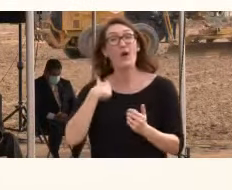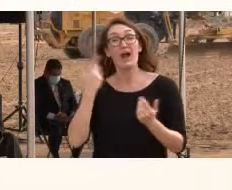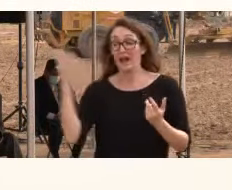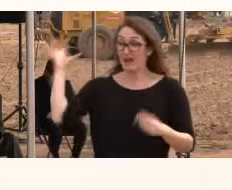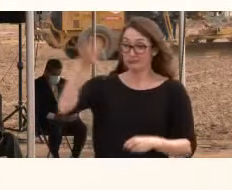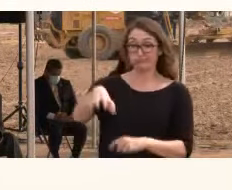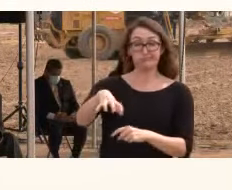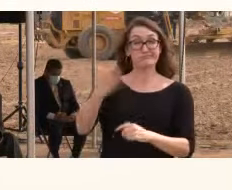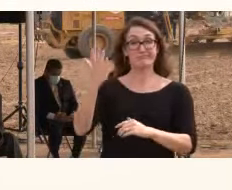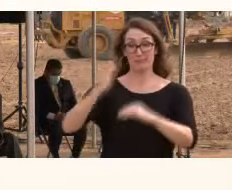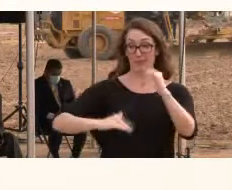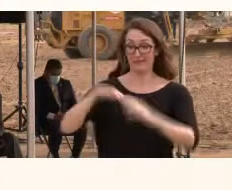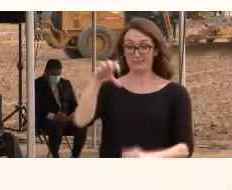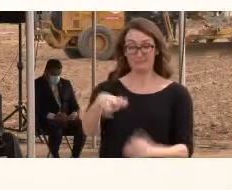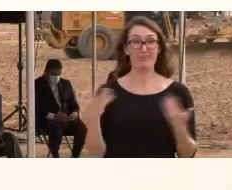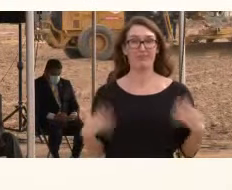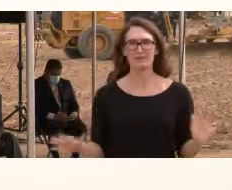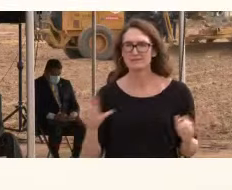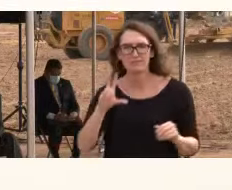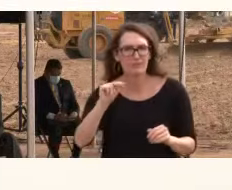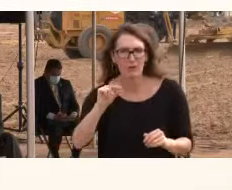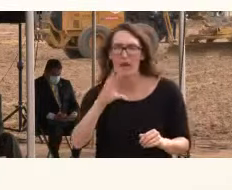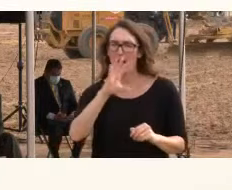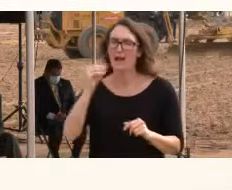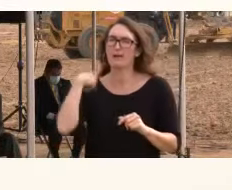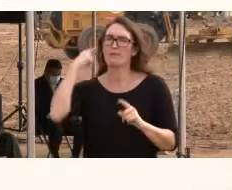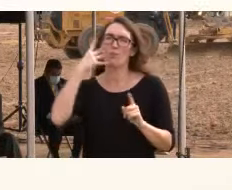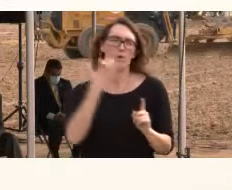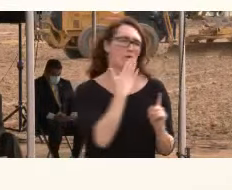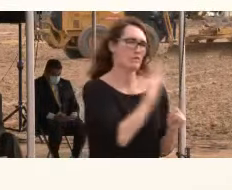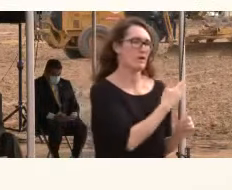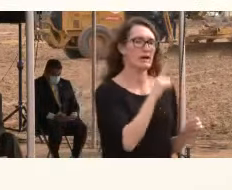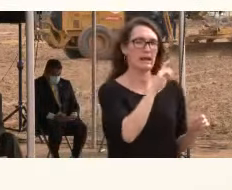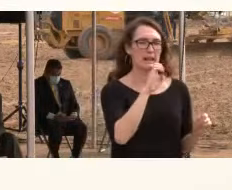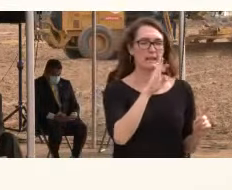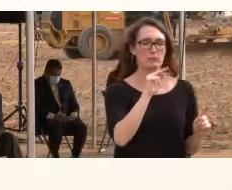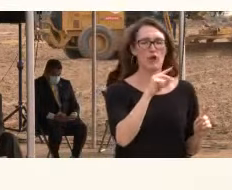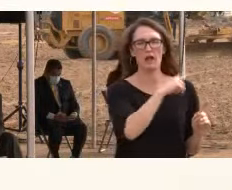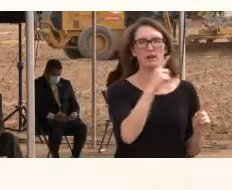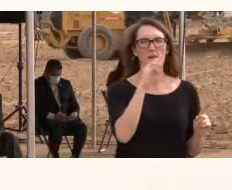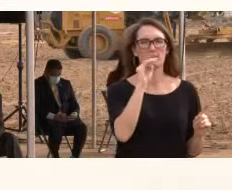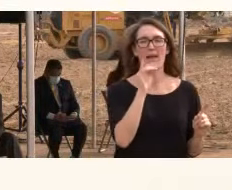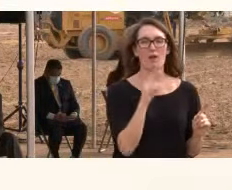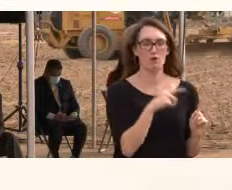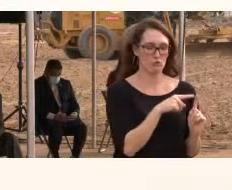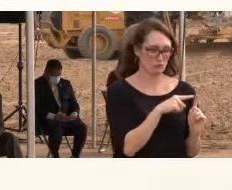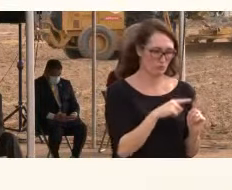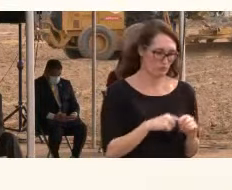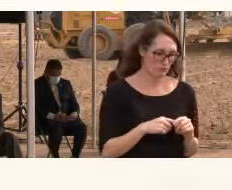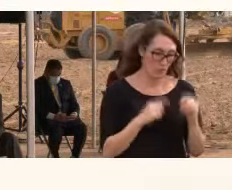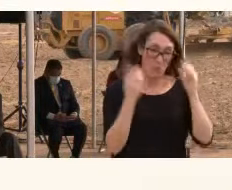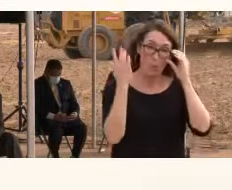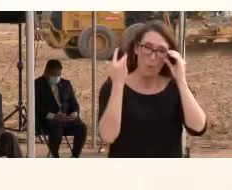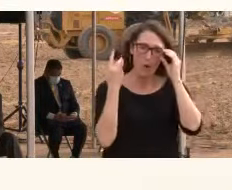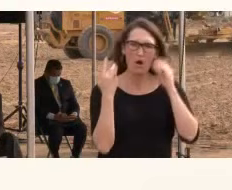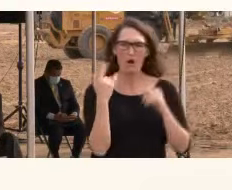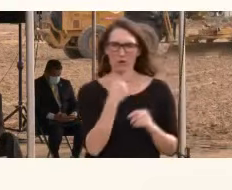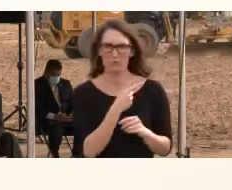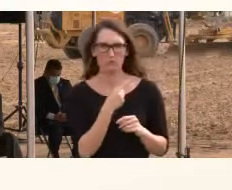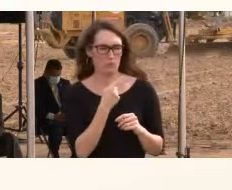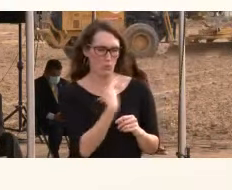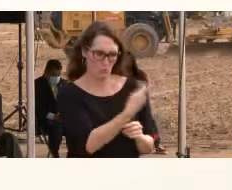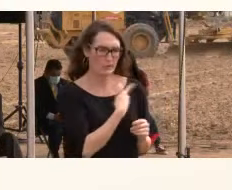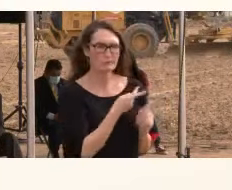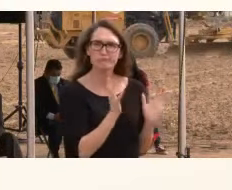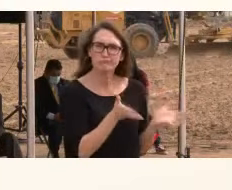this area. And Mayor Lee Brand, I want to thank you because I can remember times that we've shared